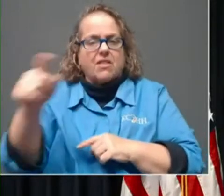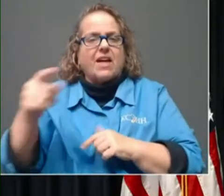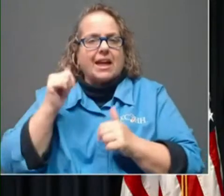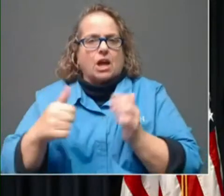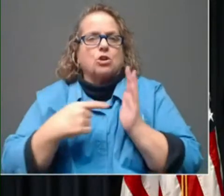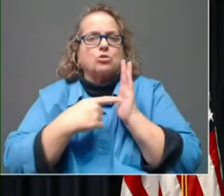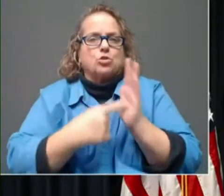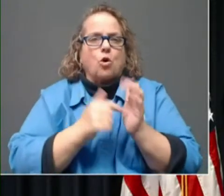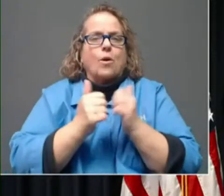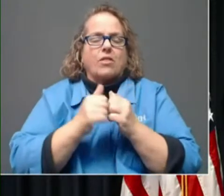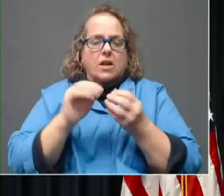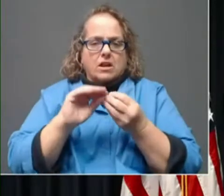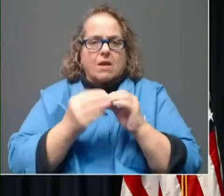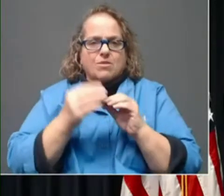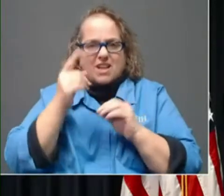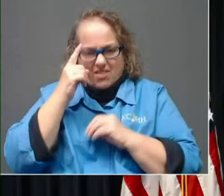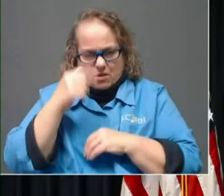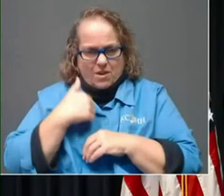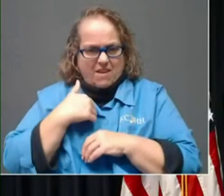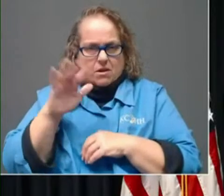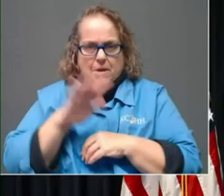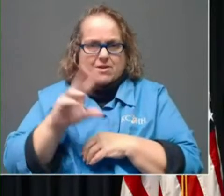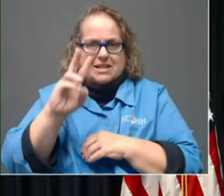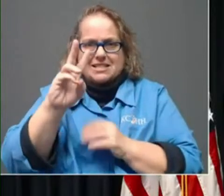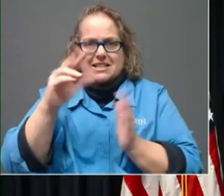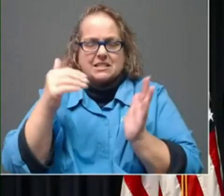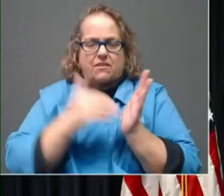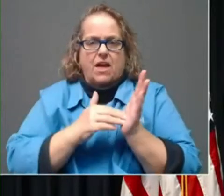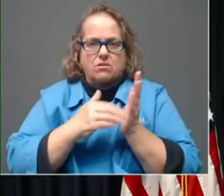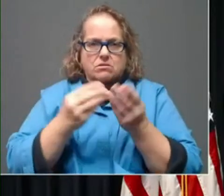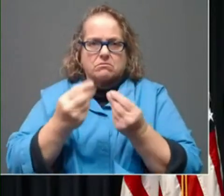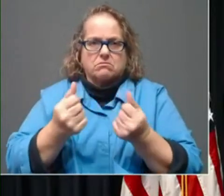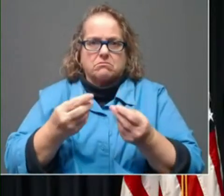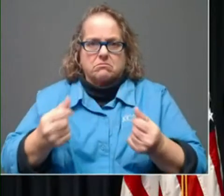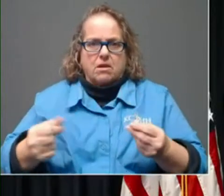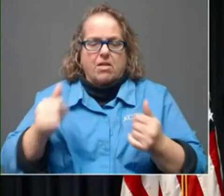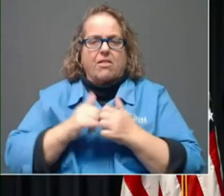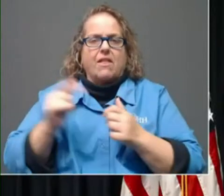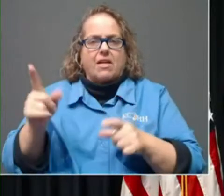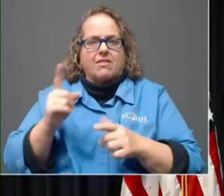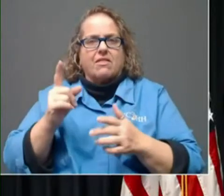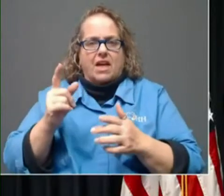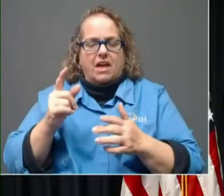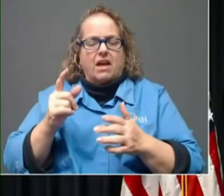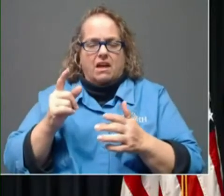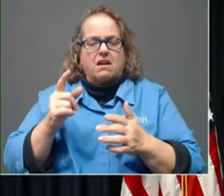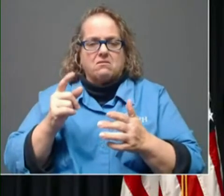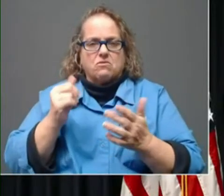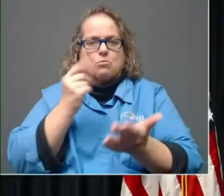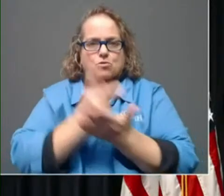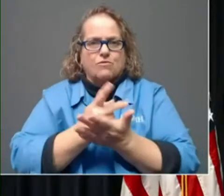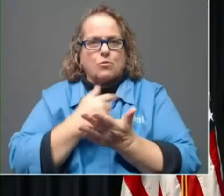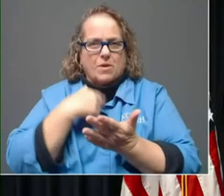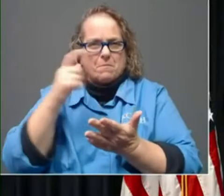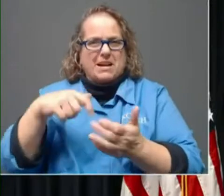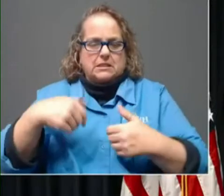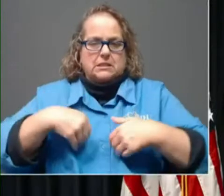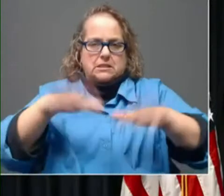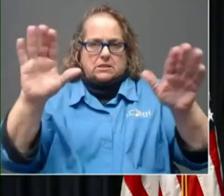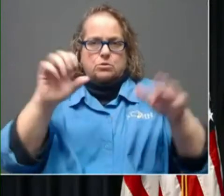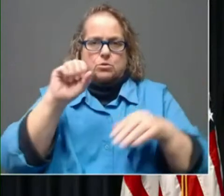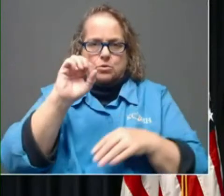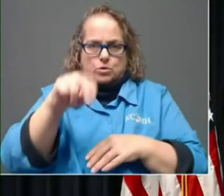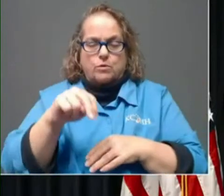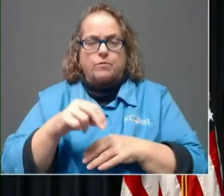think we've got about 6,000 adjudications that they had finalized that we've got to get out the door. A lot of hard work. We are